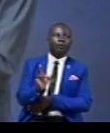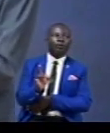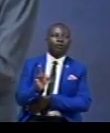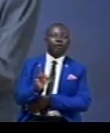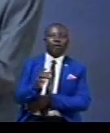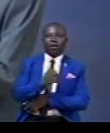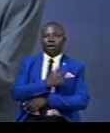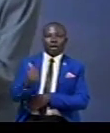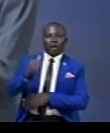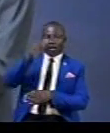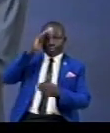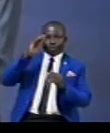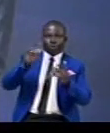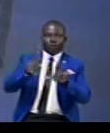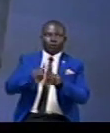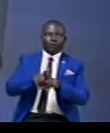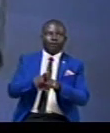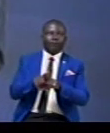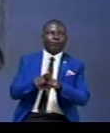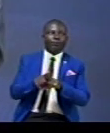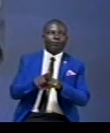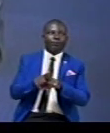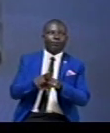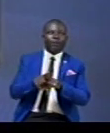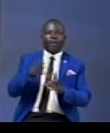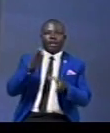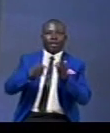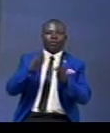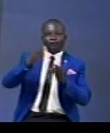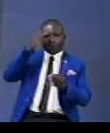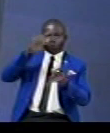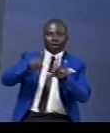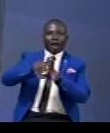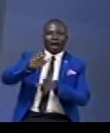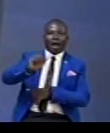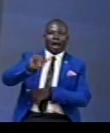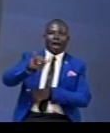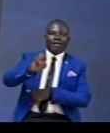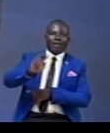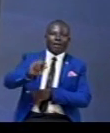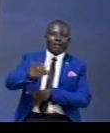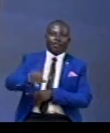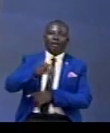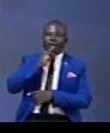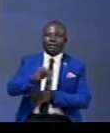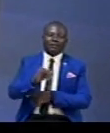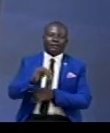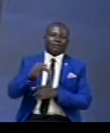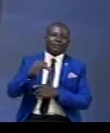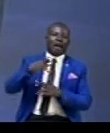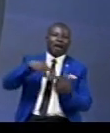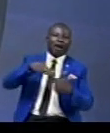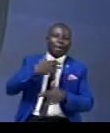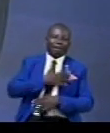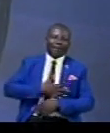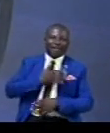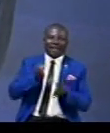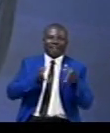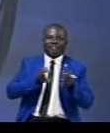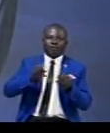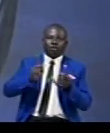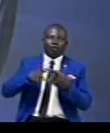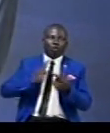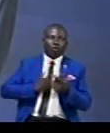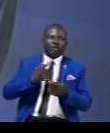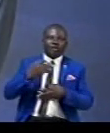28. If Brother Yeni is around, can you briefly outline for us the procedure of the service of the atonement,